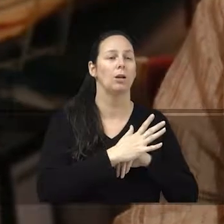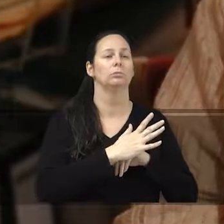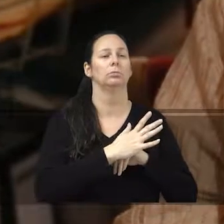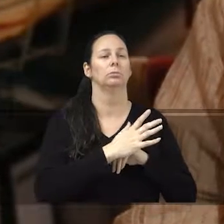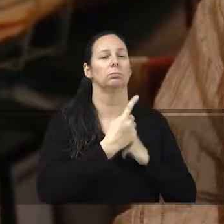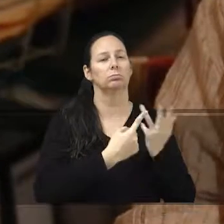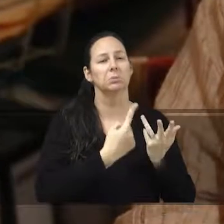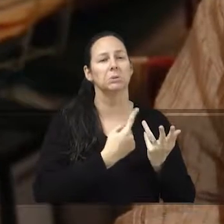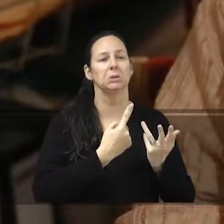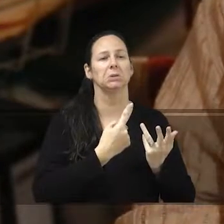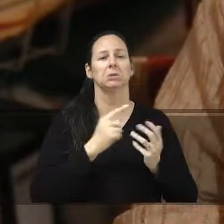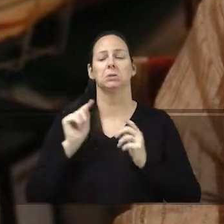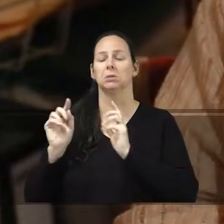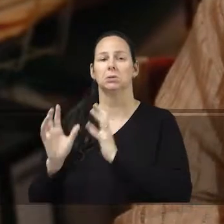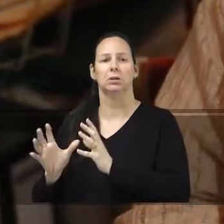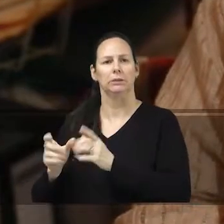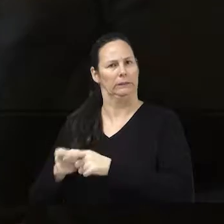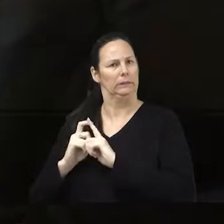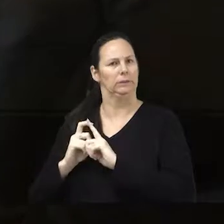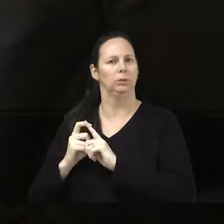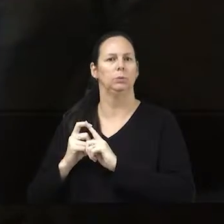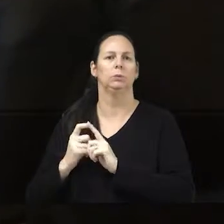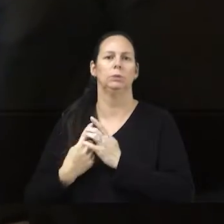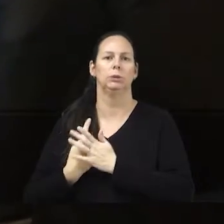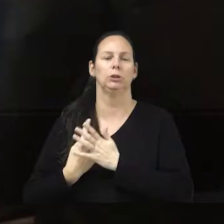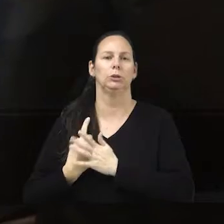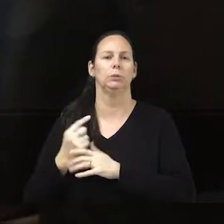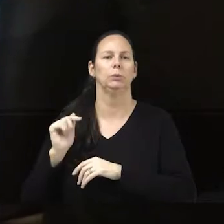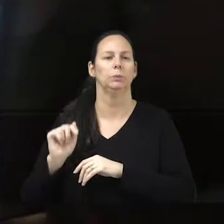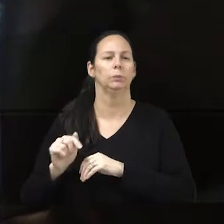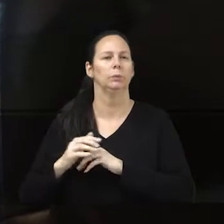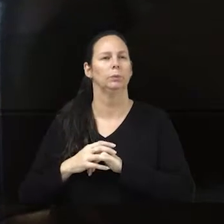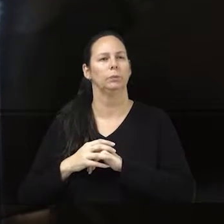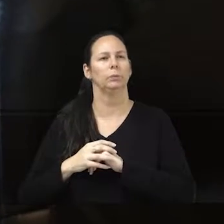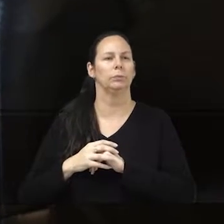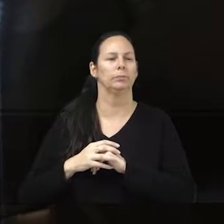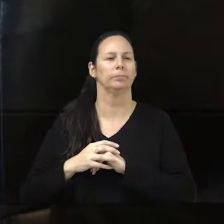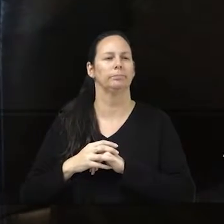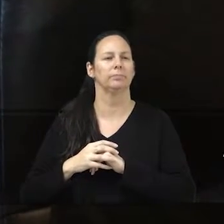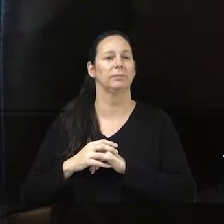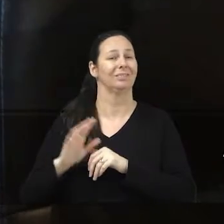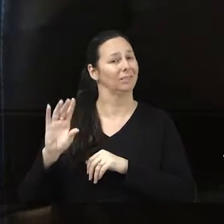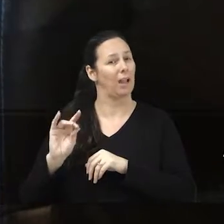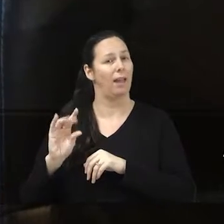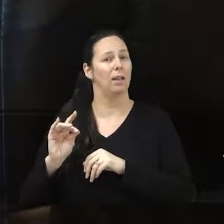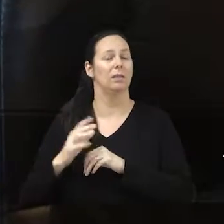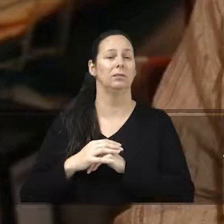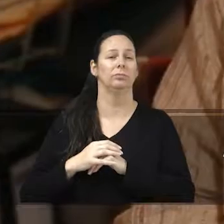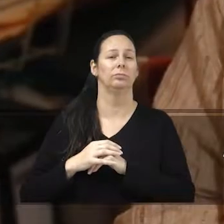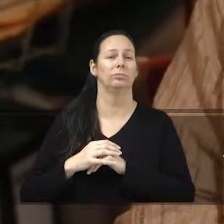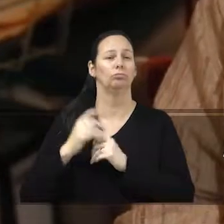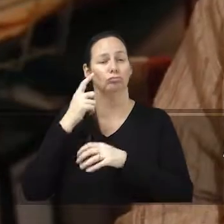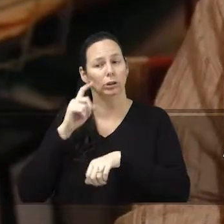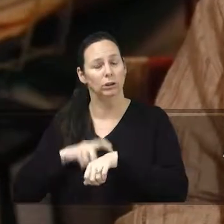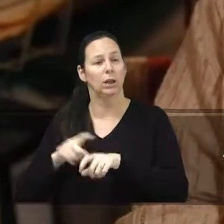difficult issue of homosexuality and recognising same-sex attracted people. And